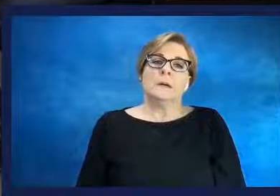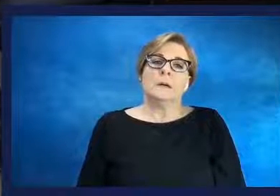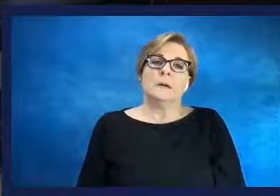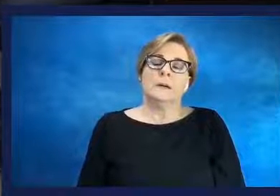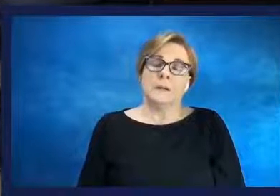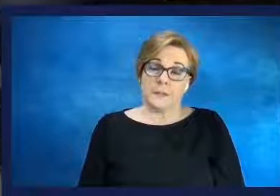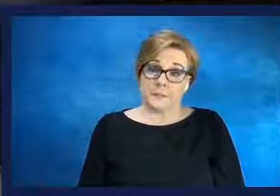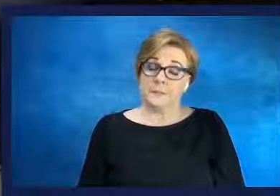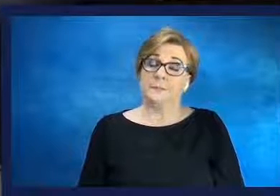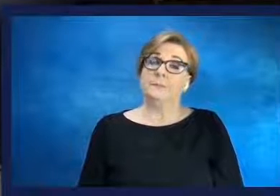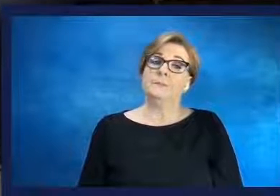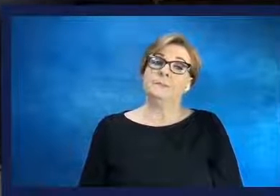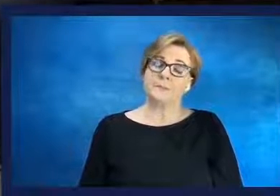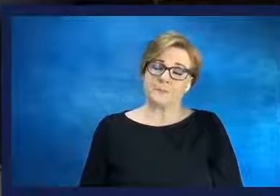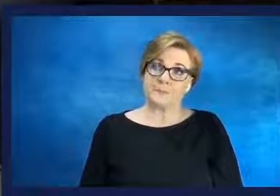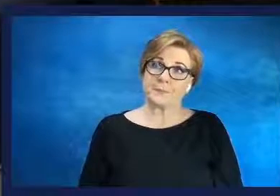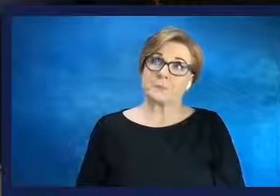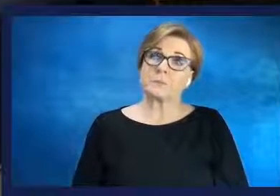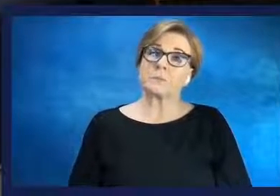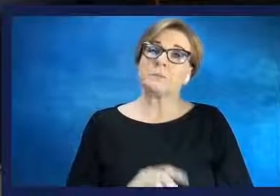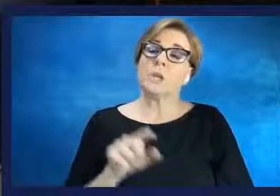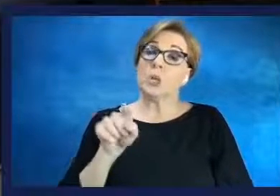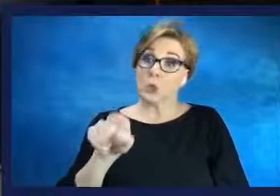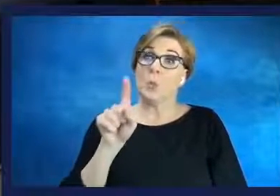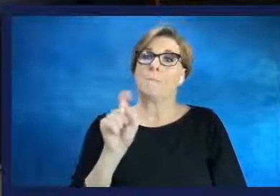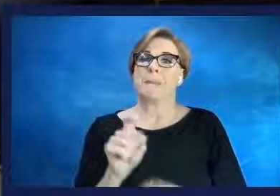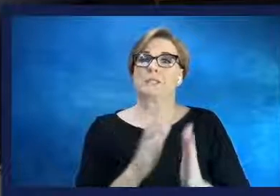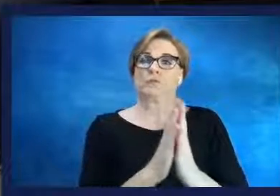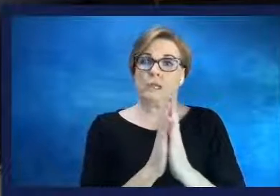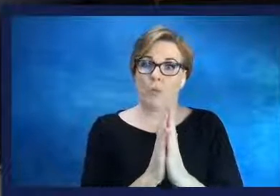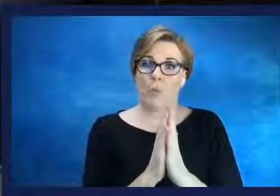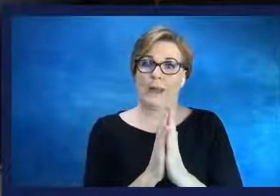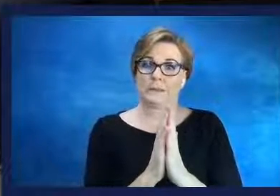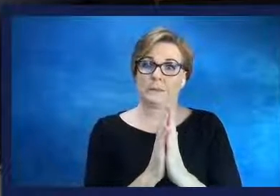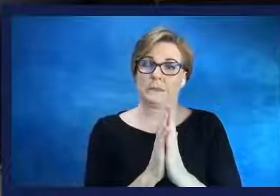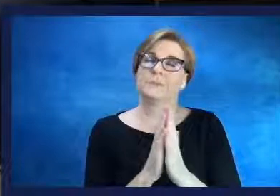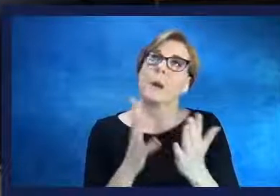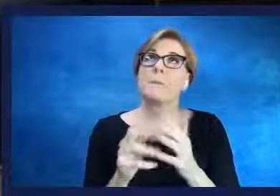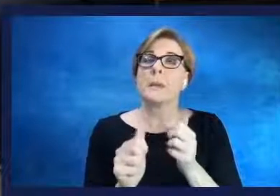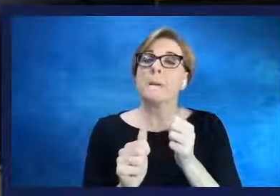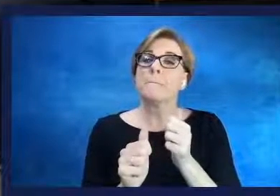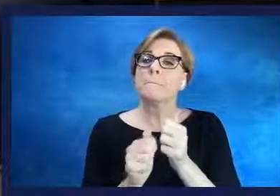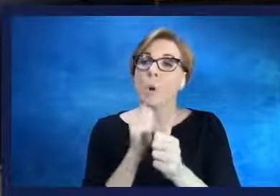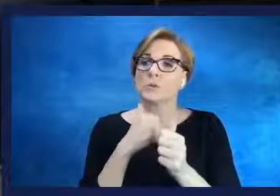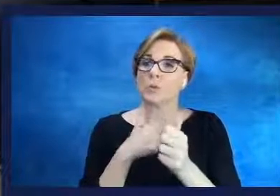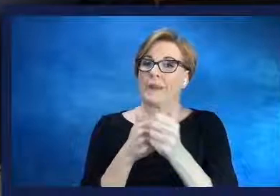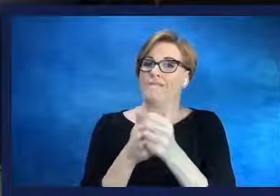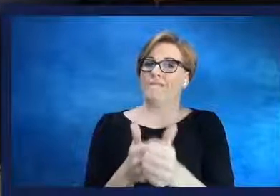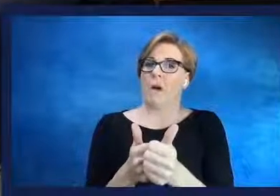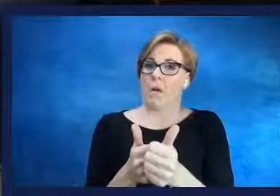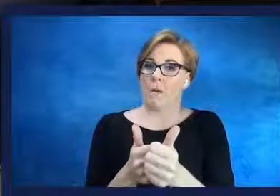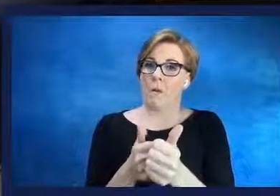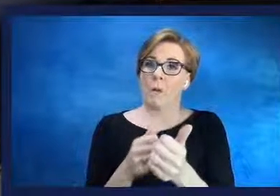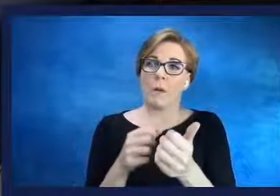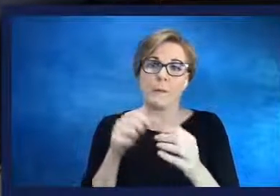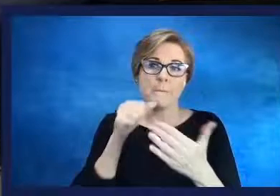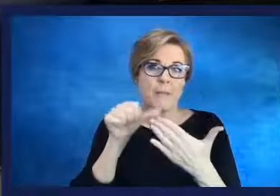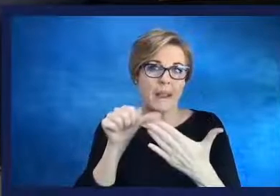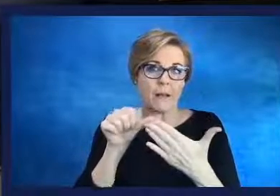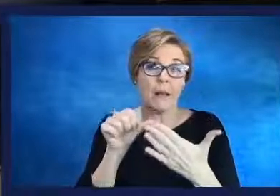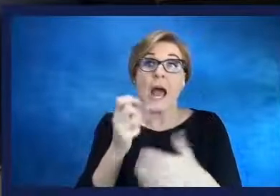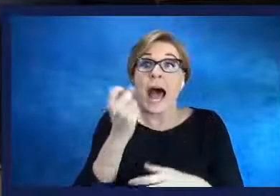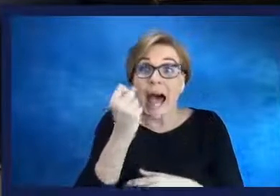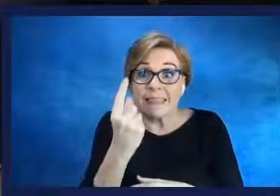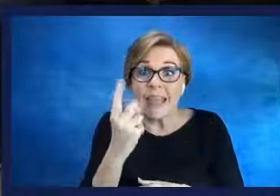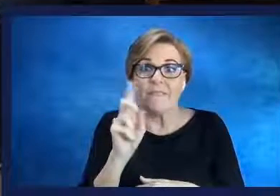deadlines fall so that, for the most part, it's a mailing deadline. So E-11 or 11 days prior to an election is the